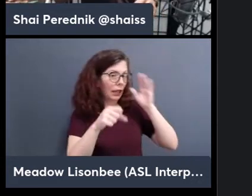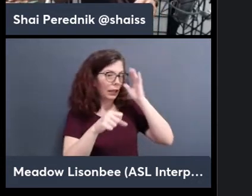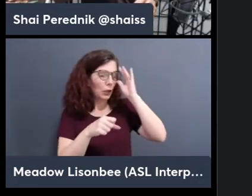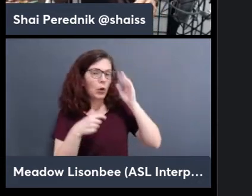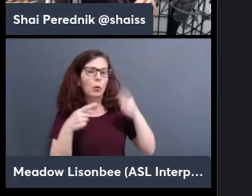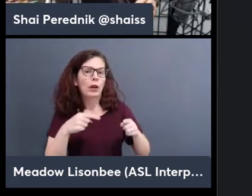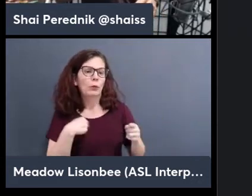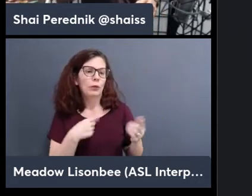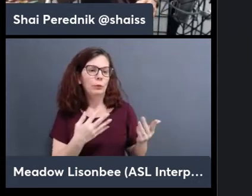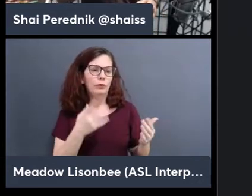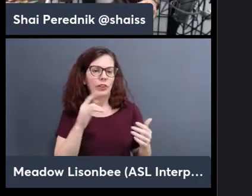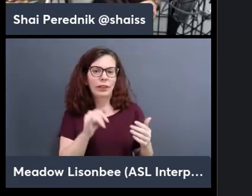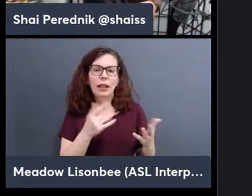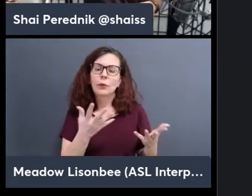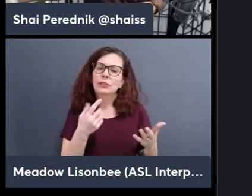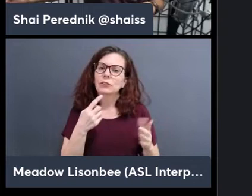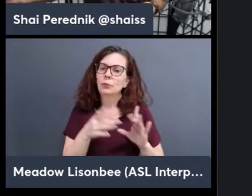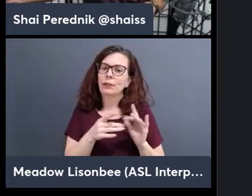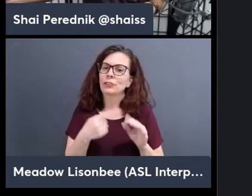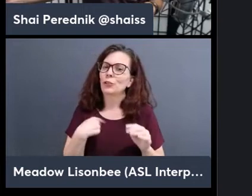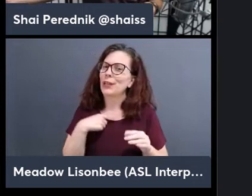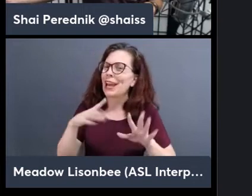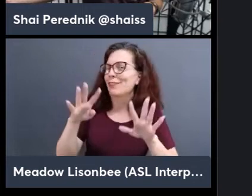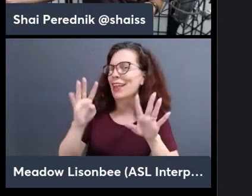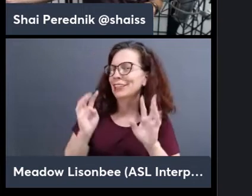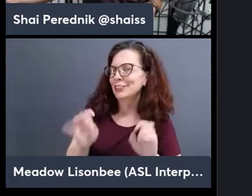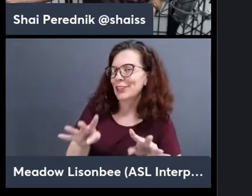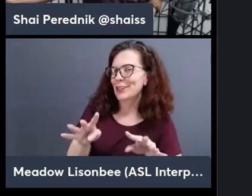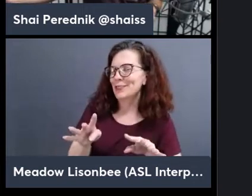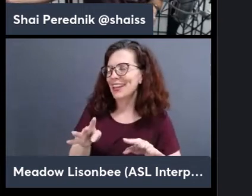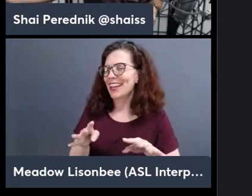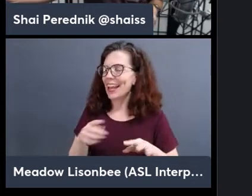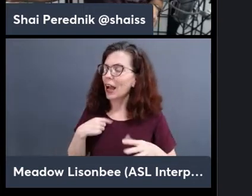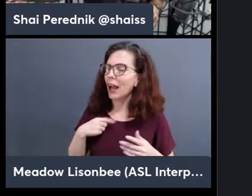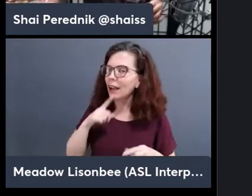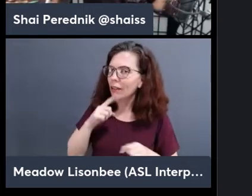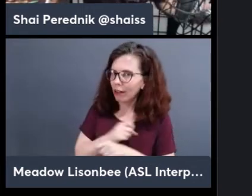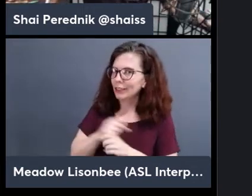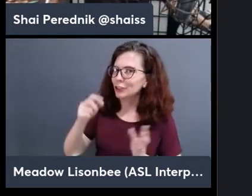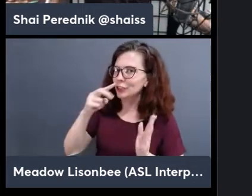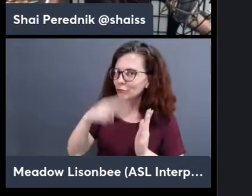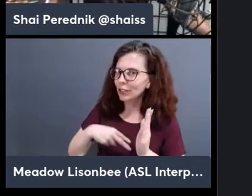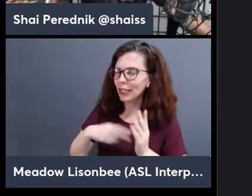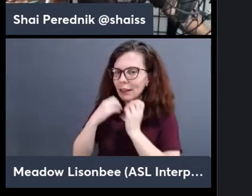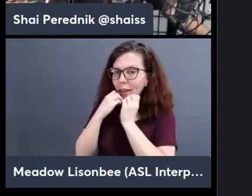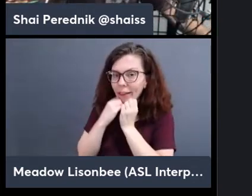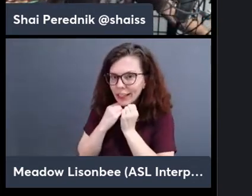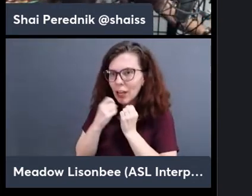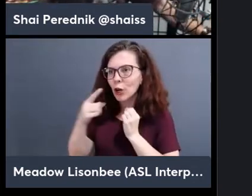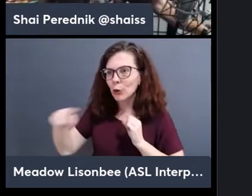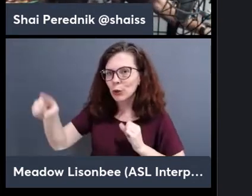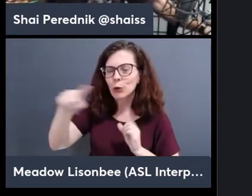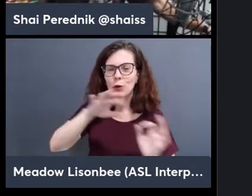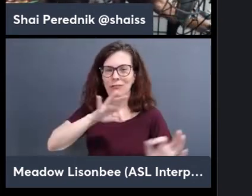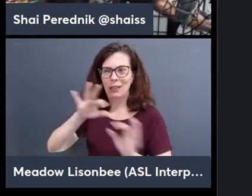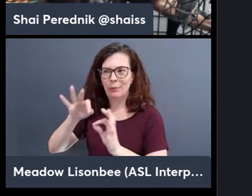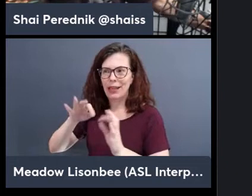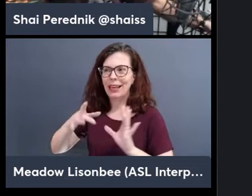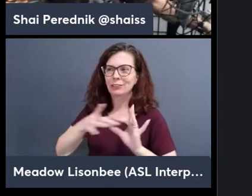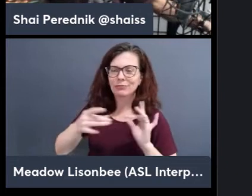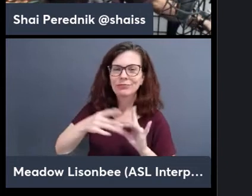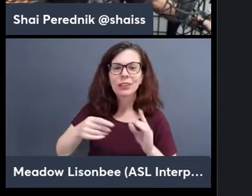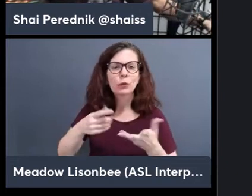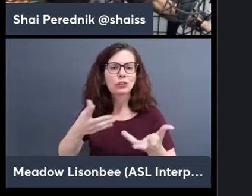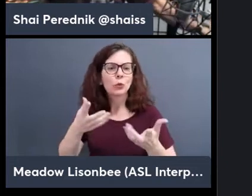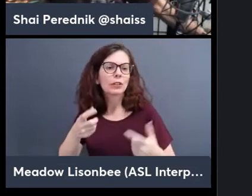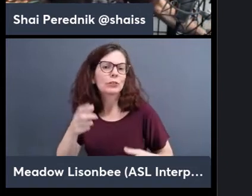waiting for that we do have a survey, and I actually read it. I do care about what it is that you want to hear from the show.